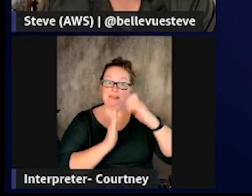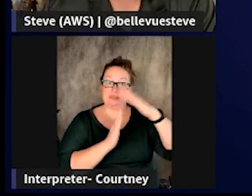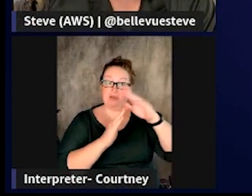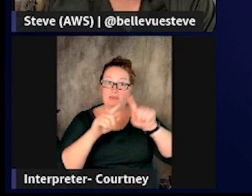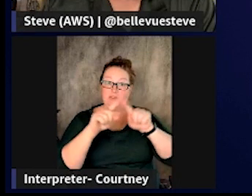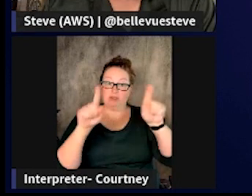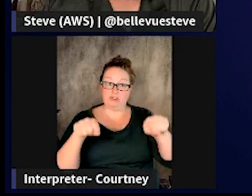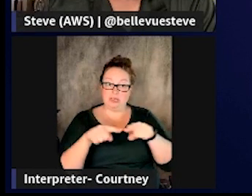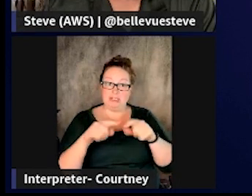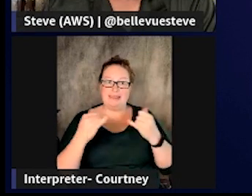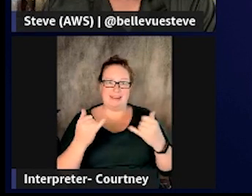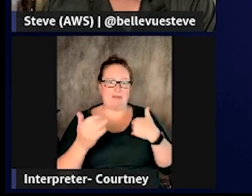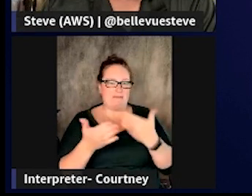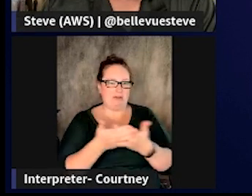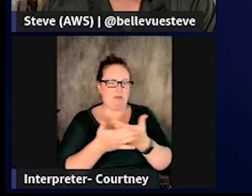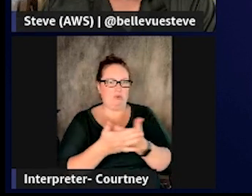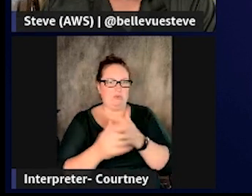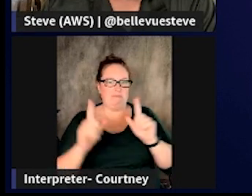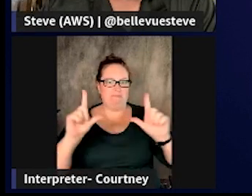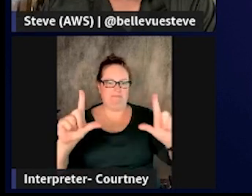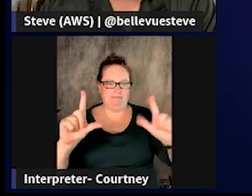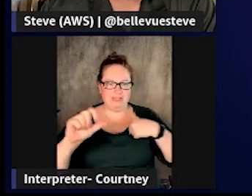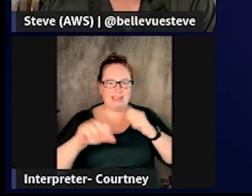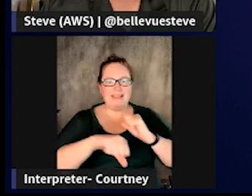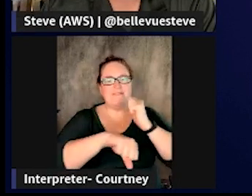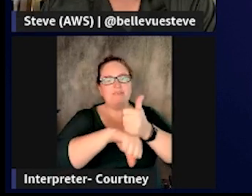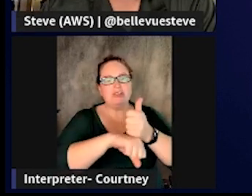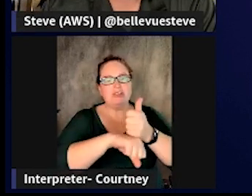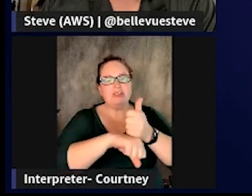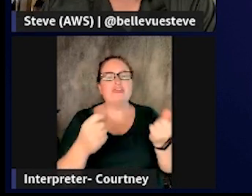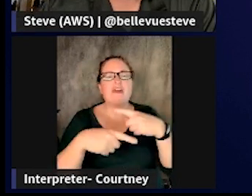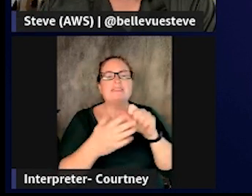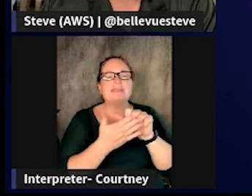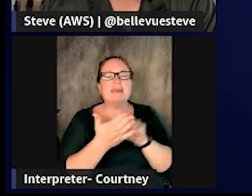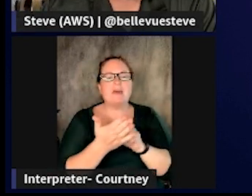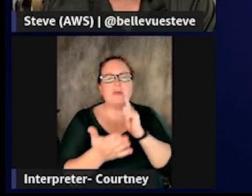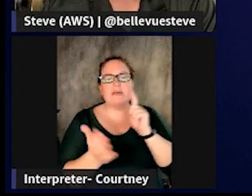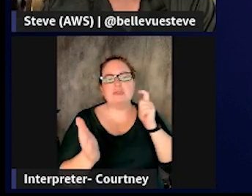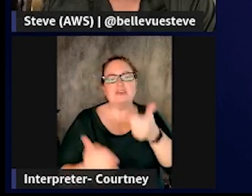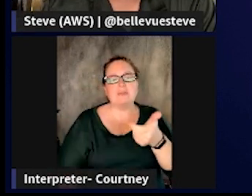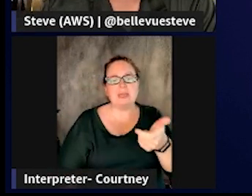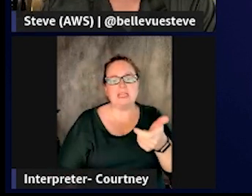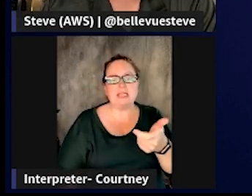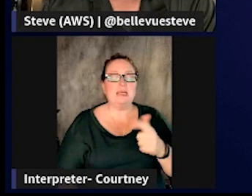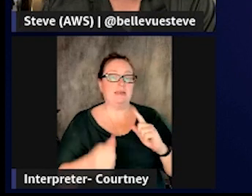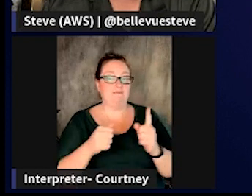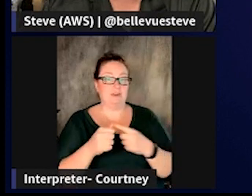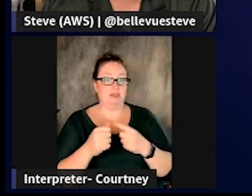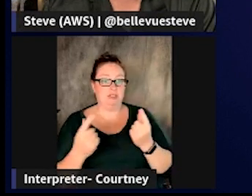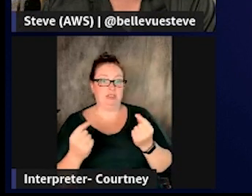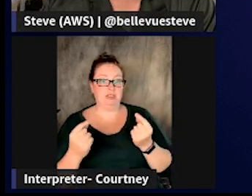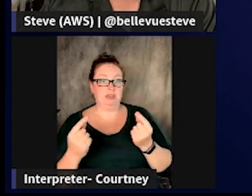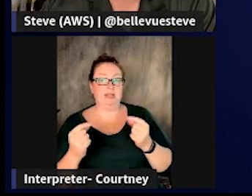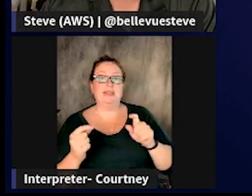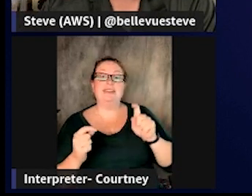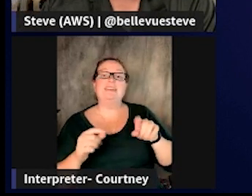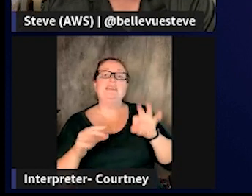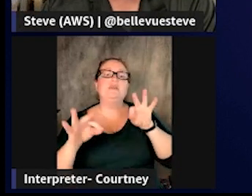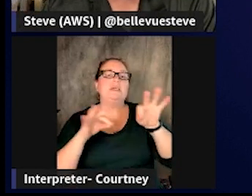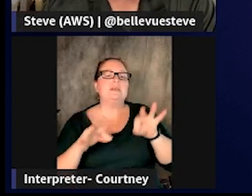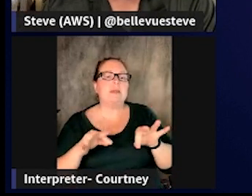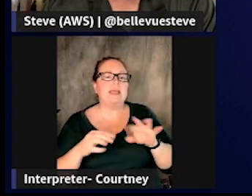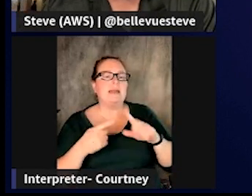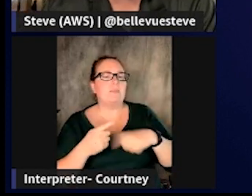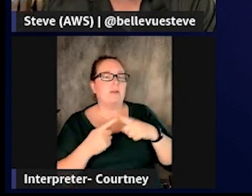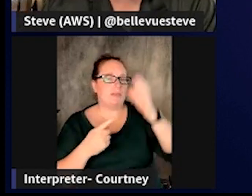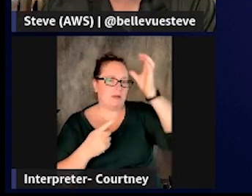have a new panel where I can configure cross-account observability. And the first thing I need to do is explain a little bit of the